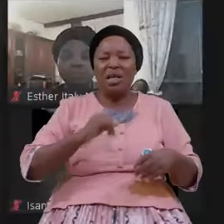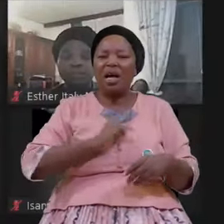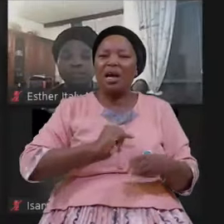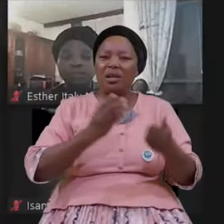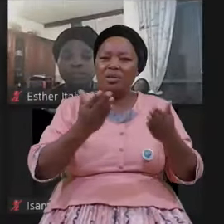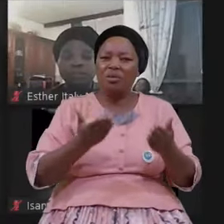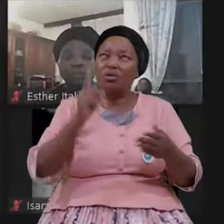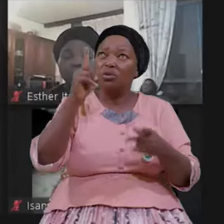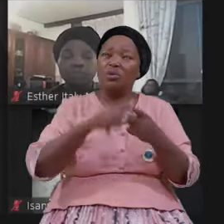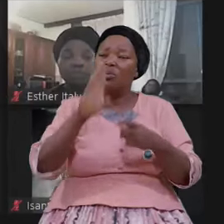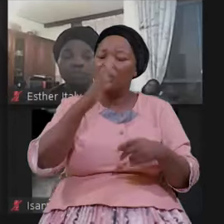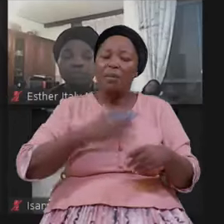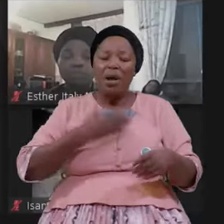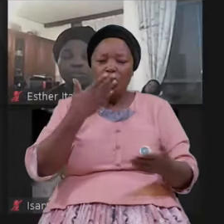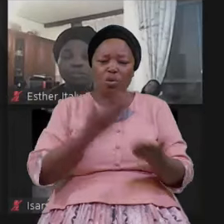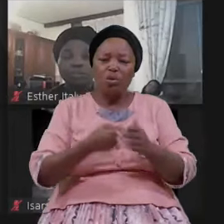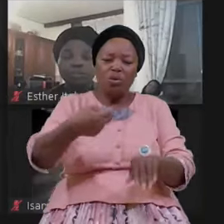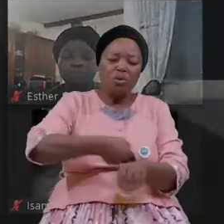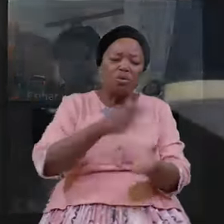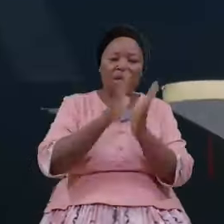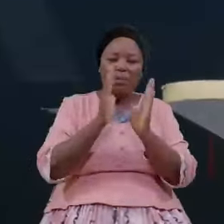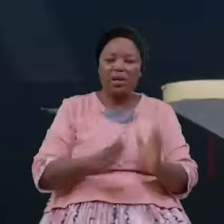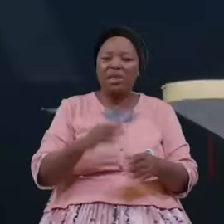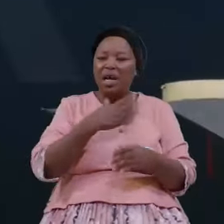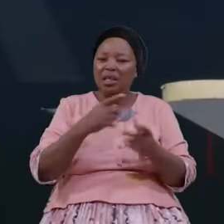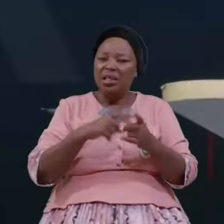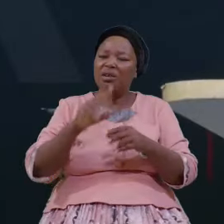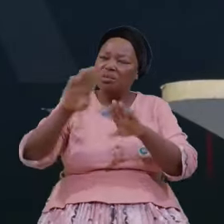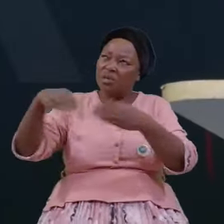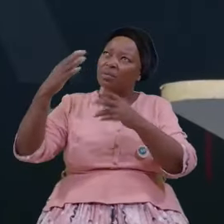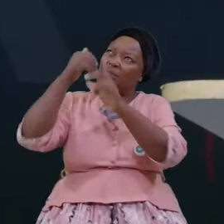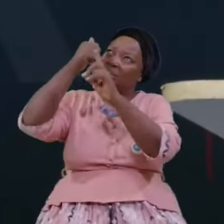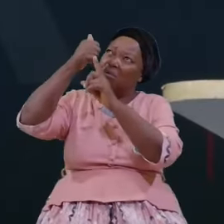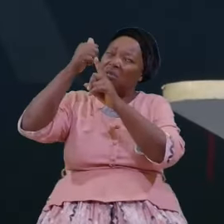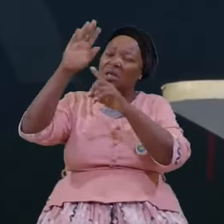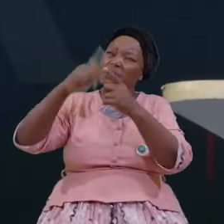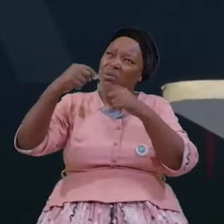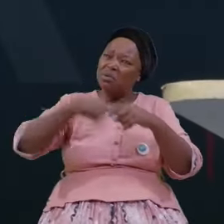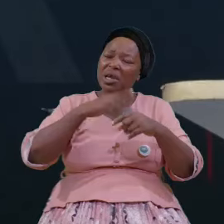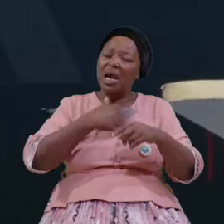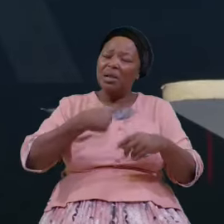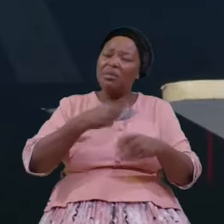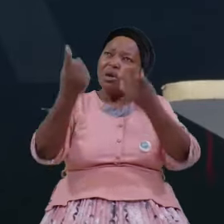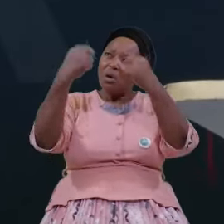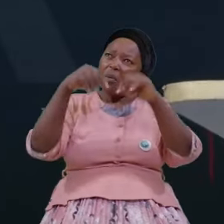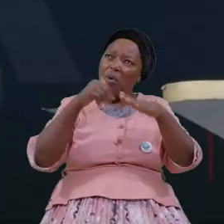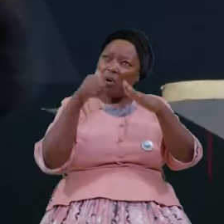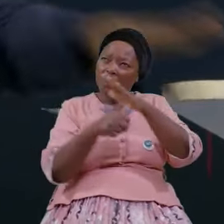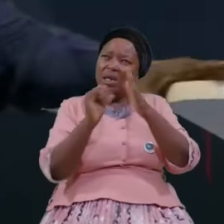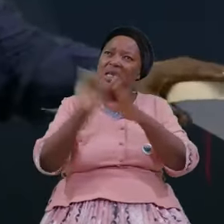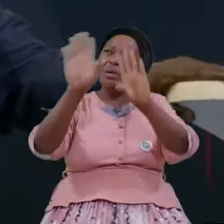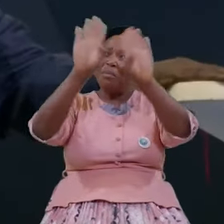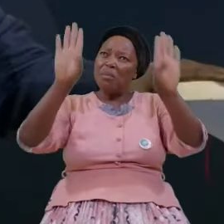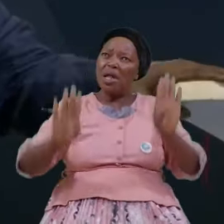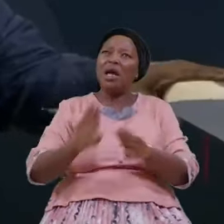shepherd. You gave your life, and I come under the banner of what you have done to